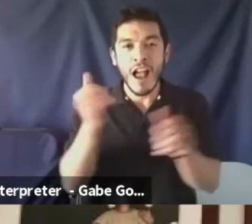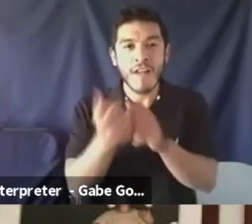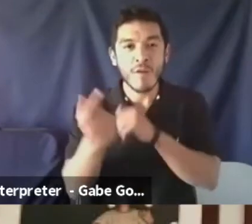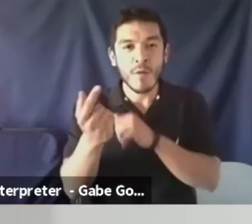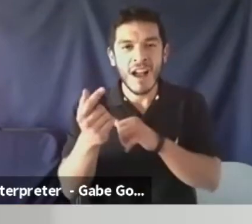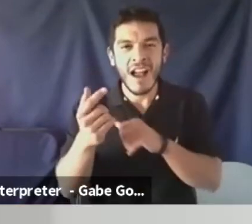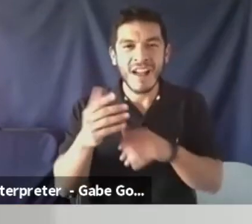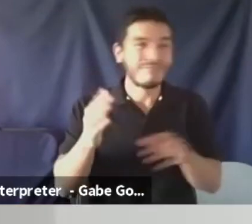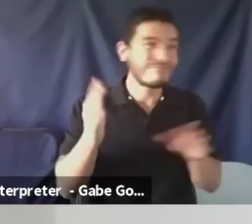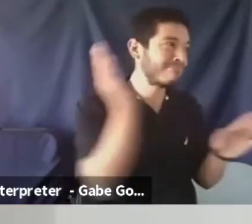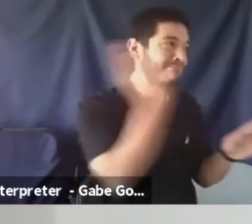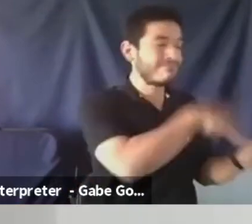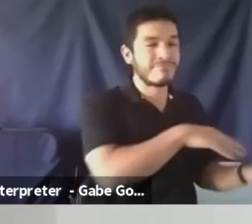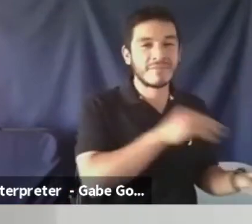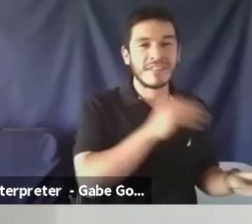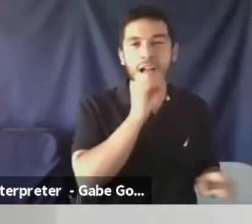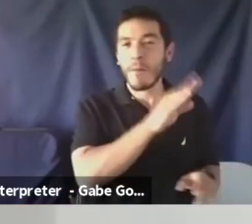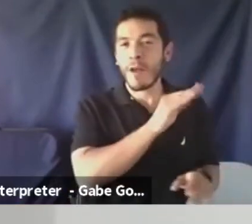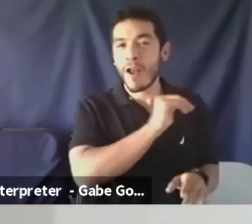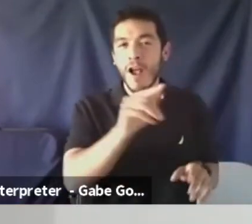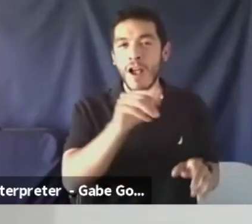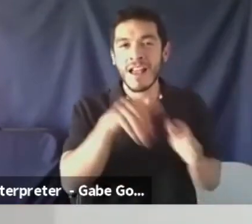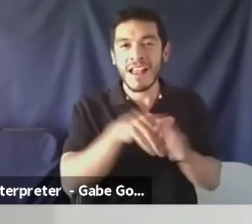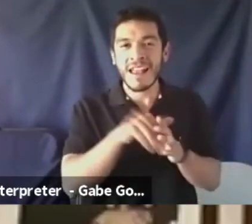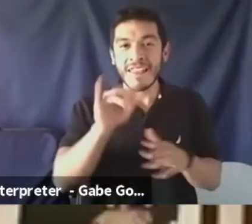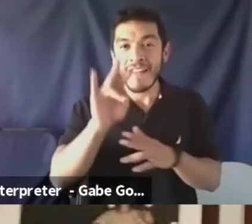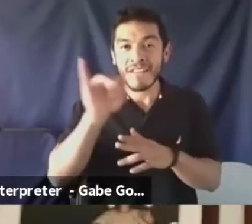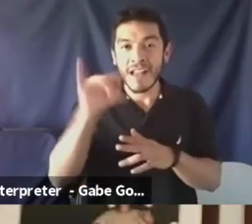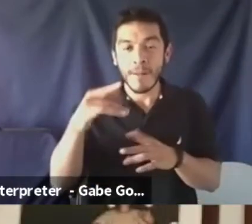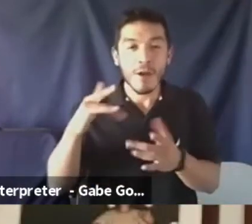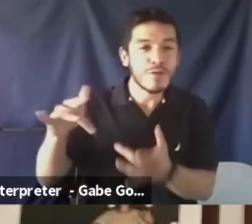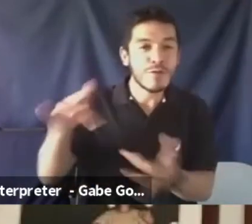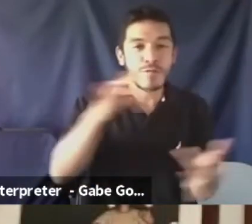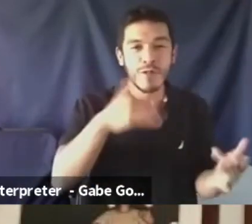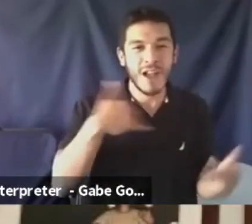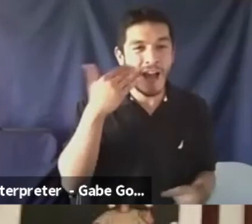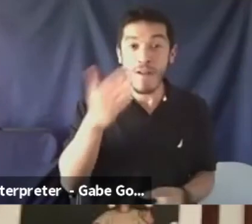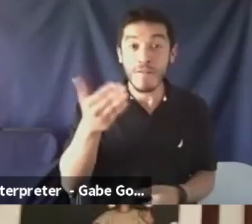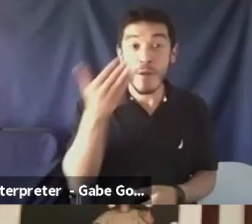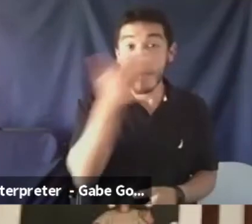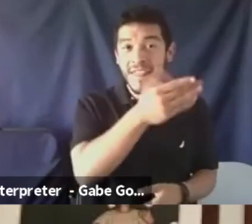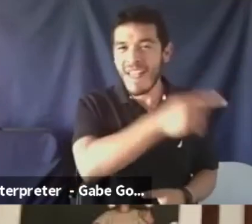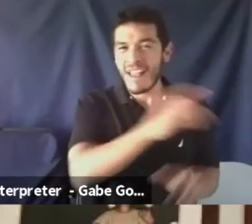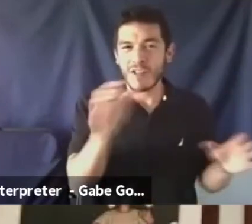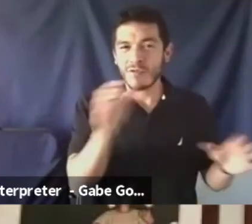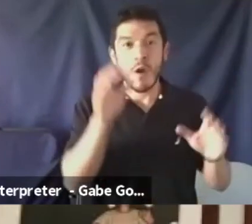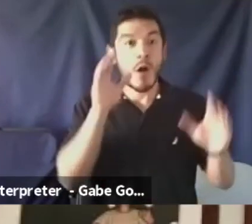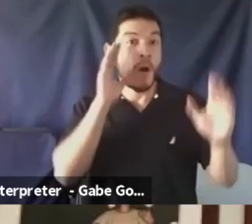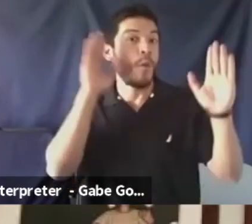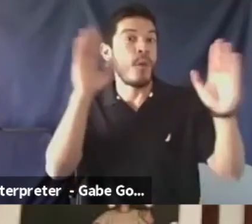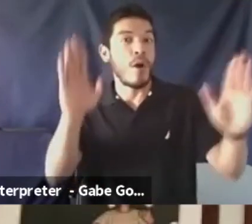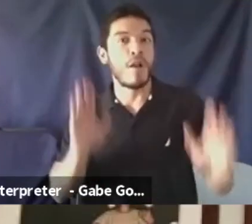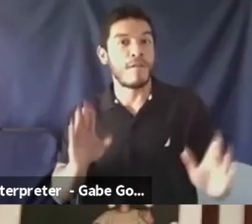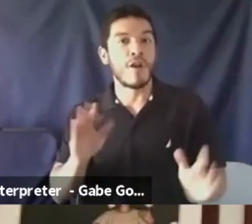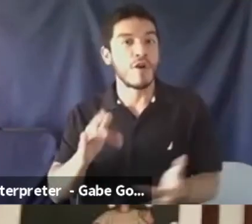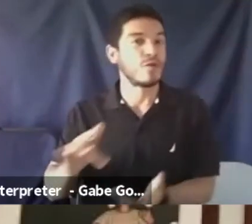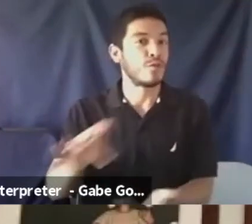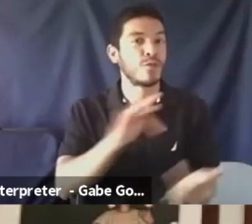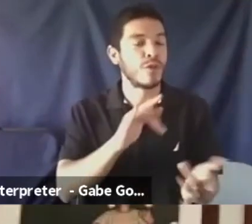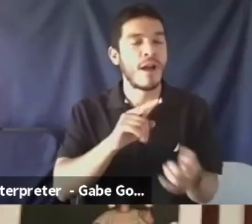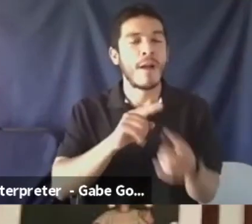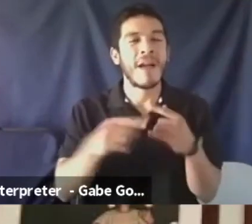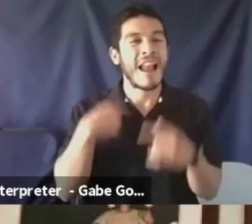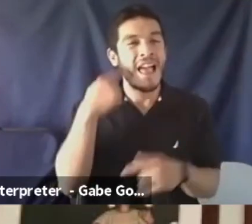whole and the Messiah in the VIP tour. I don't know if you've ever been there. They do a fabulous tour, but I think you